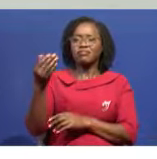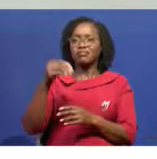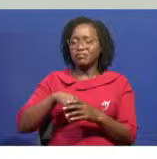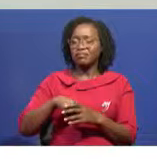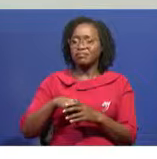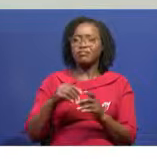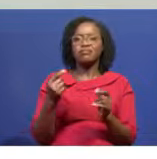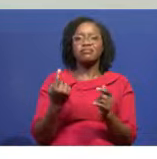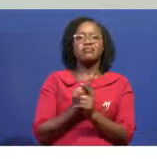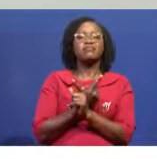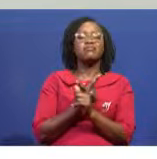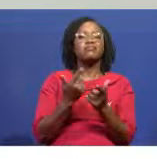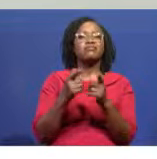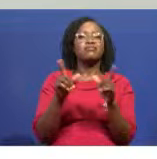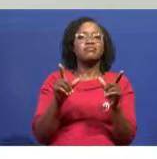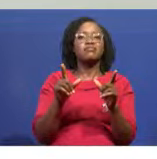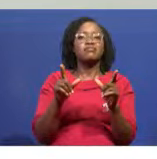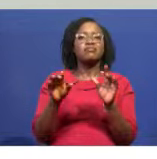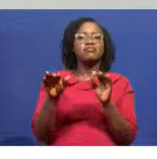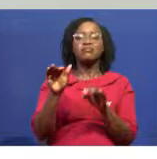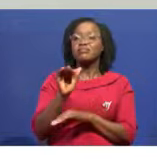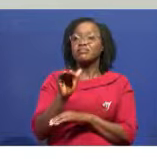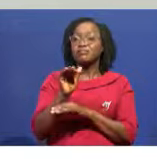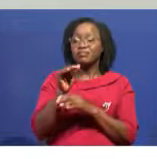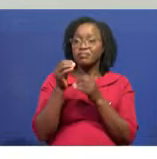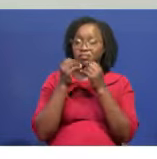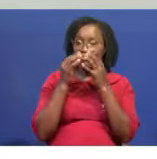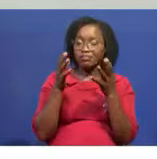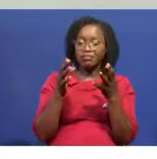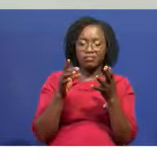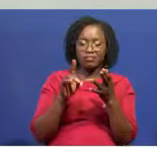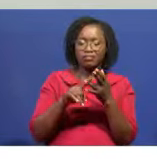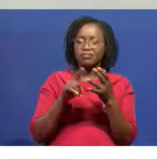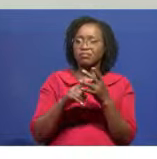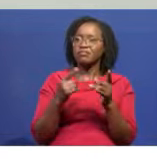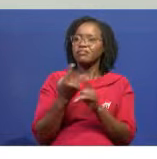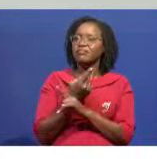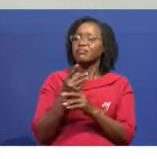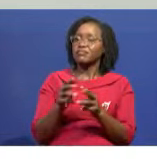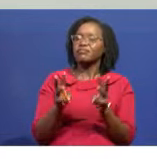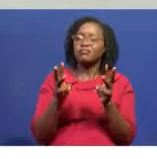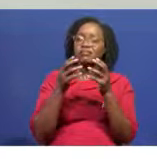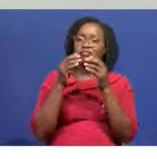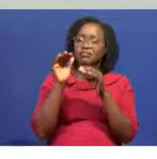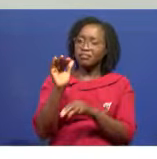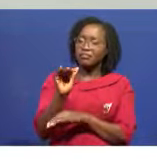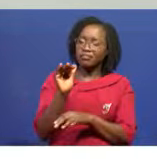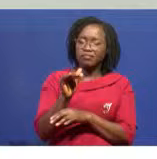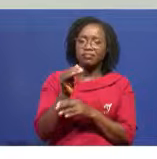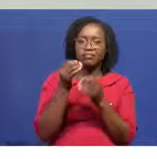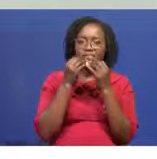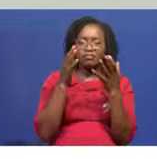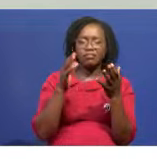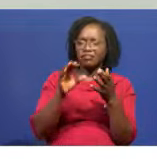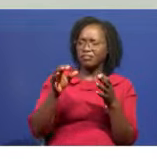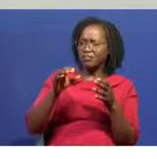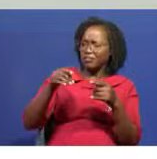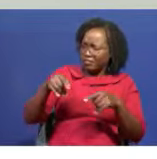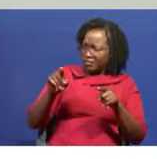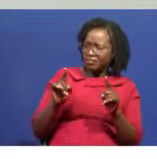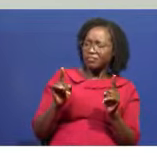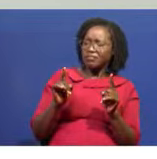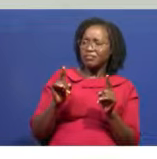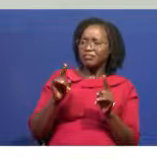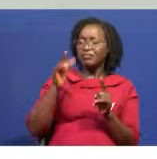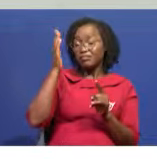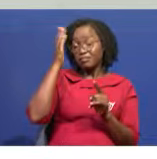different languages to be used in terms of requesting for information. You'll have different modes of requesting for information. So those counties on their own know